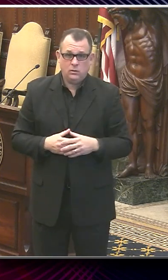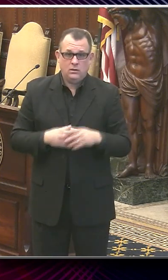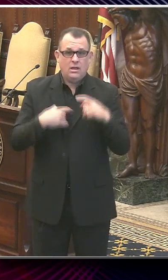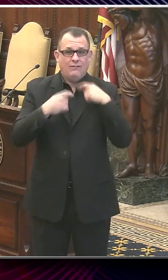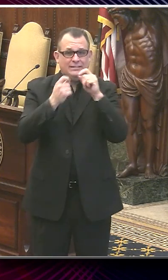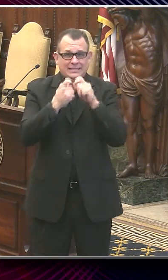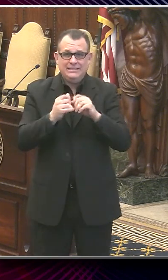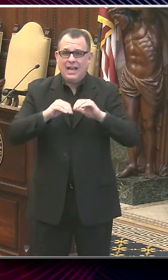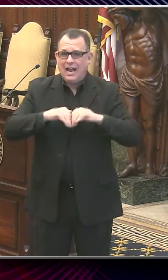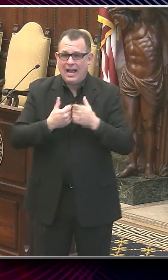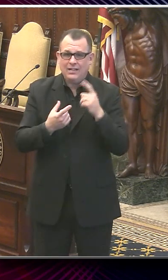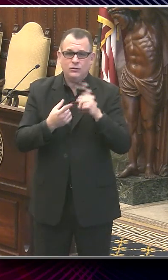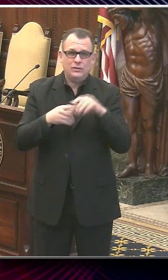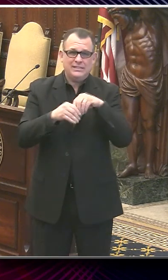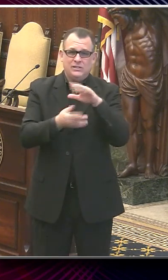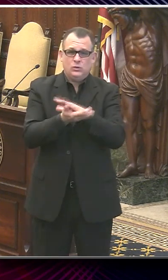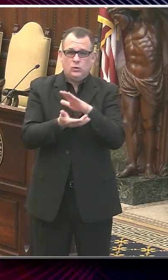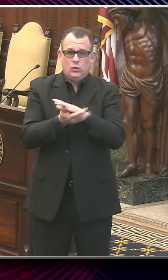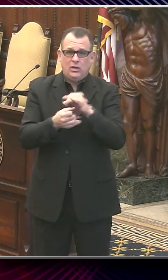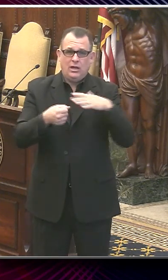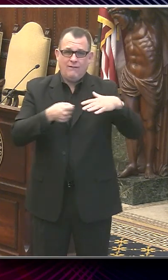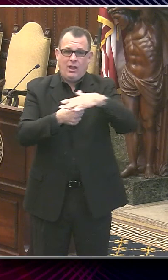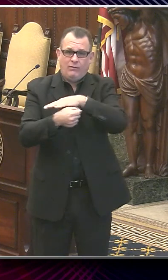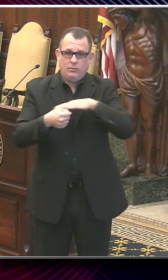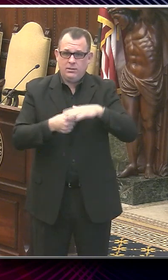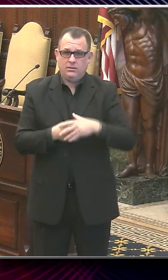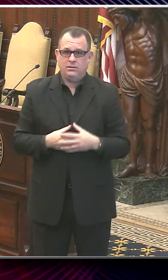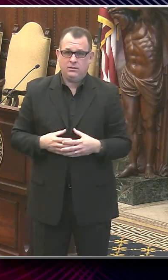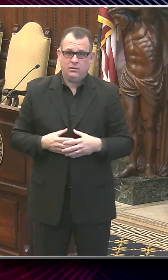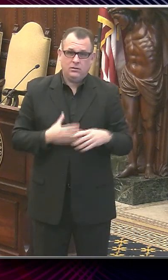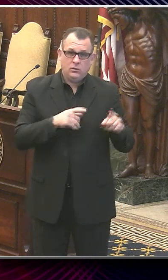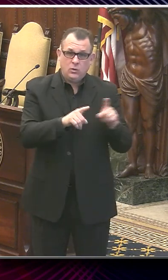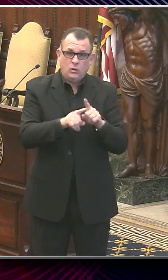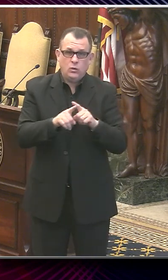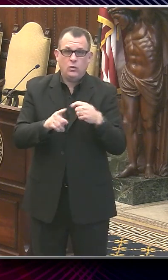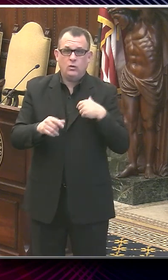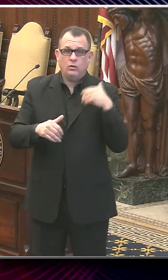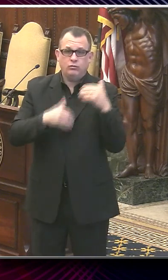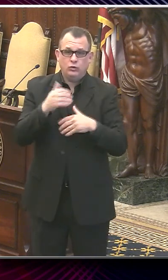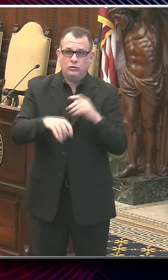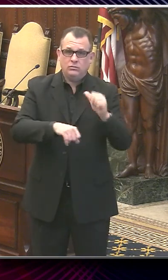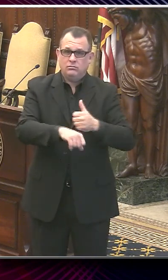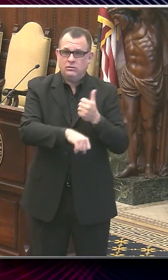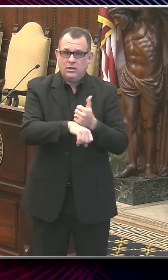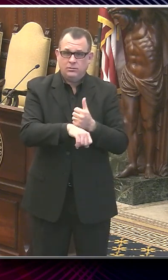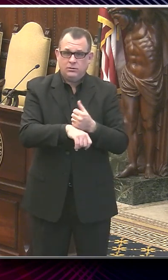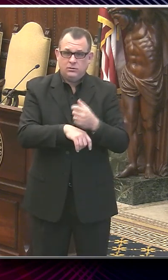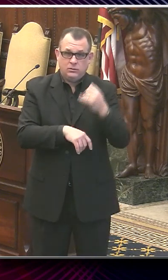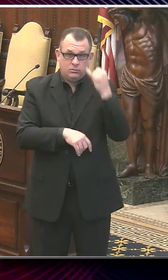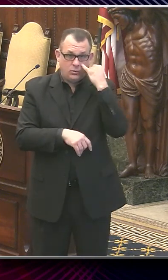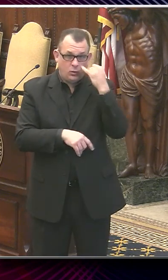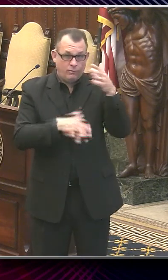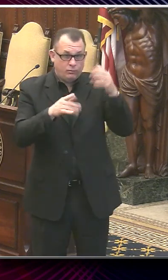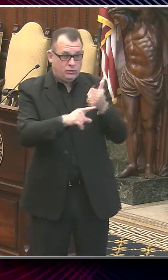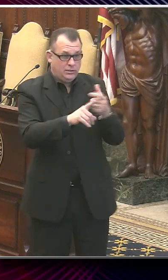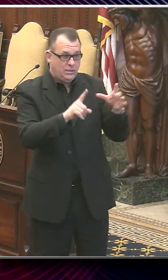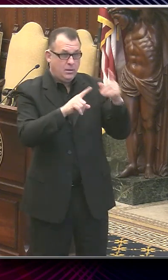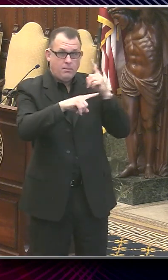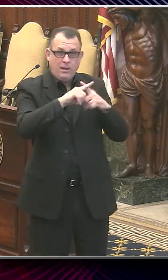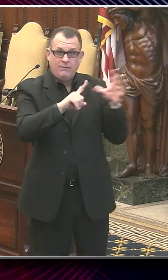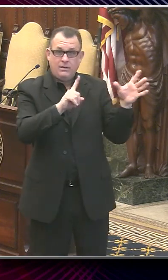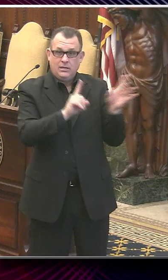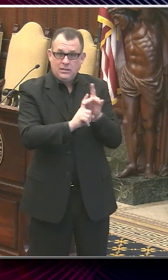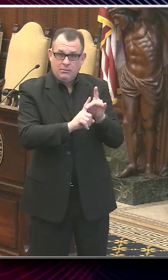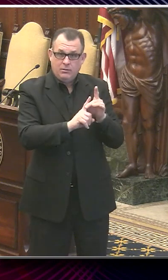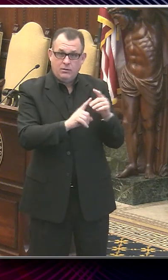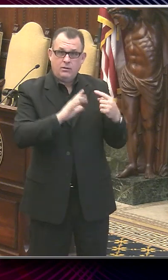to do that in a school setting. And there's also procedures in place for what do you do if you have somebody who tests positive, as far as quarantine